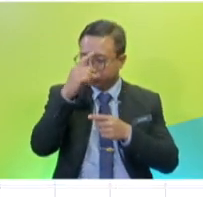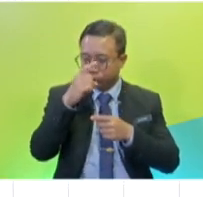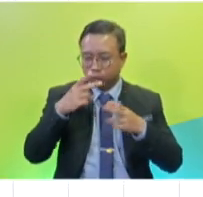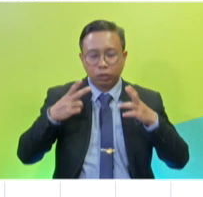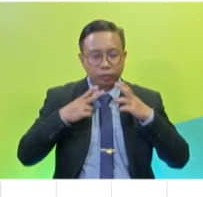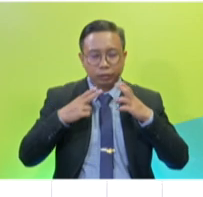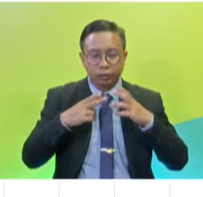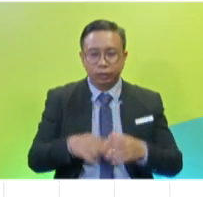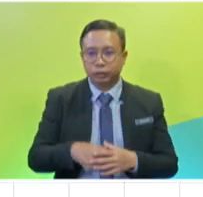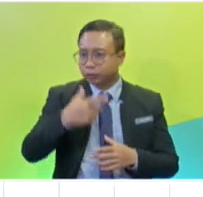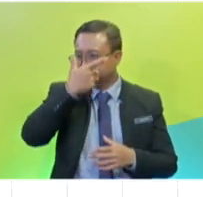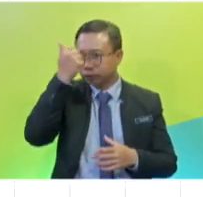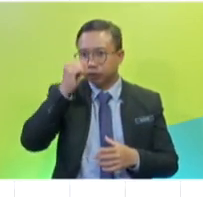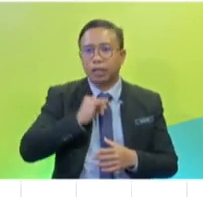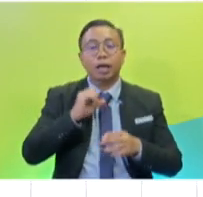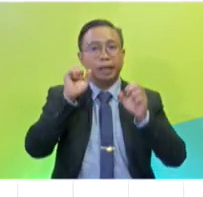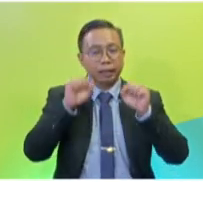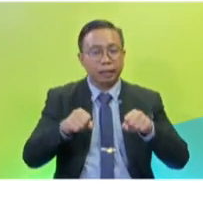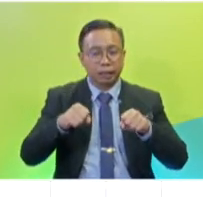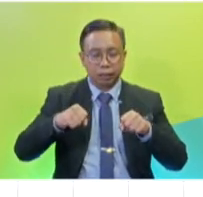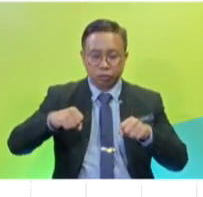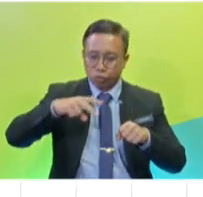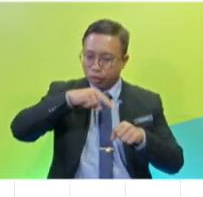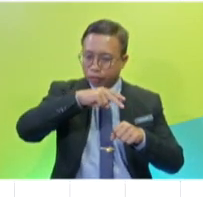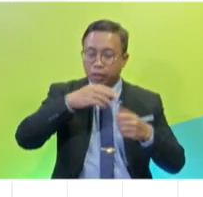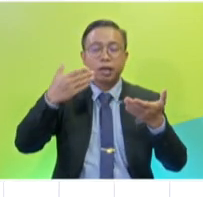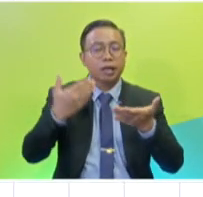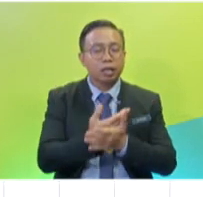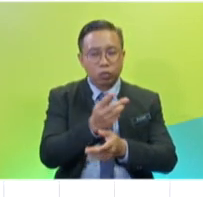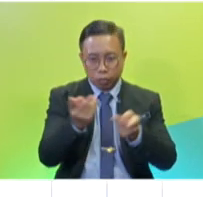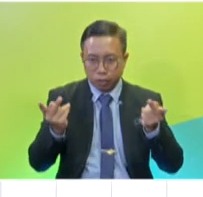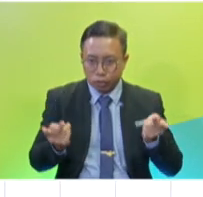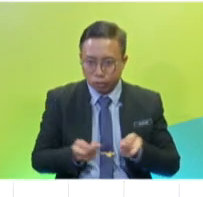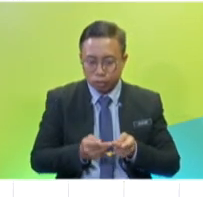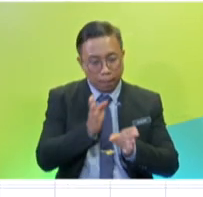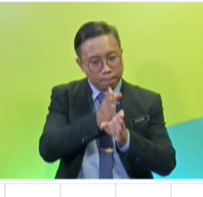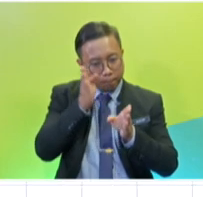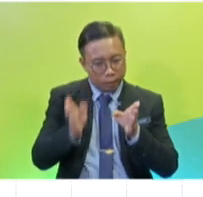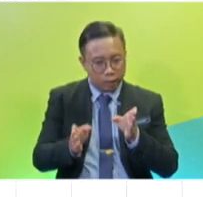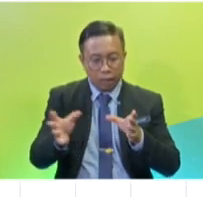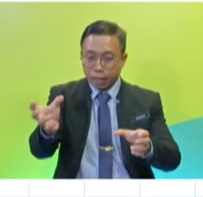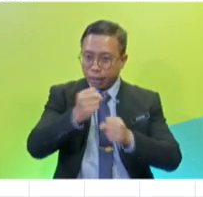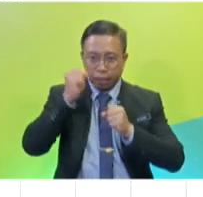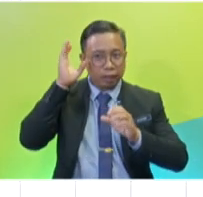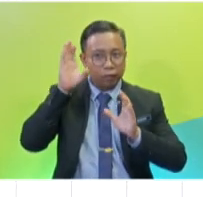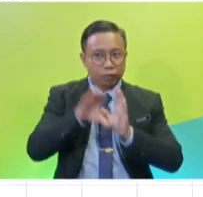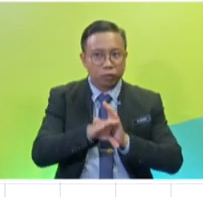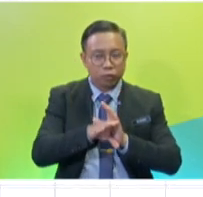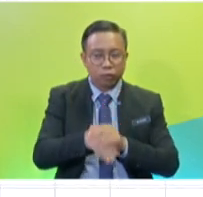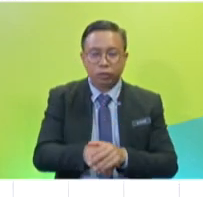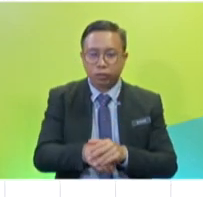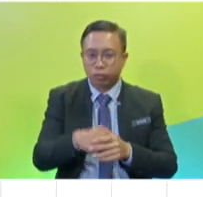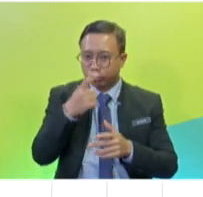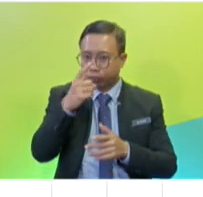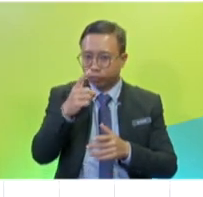family because I can travel to new places besides taking photos as well as creating